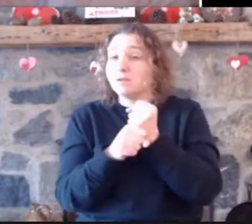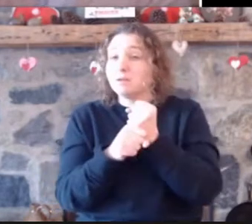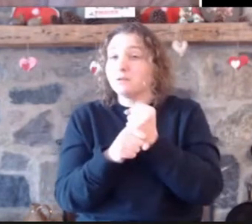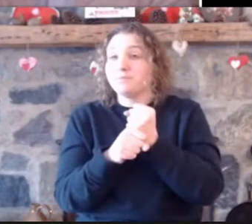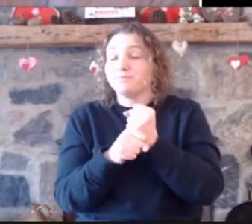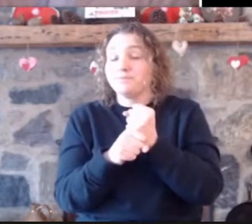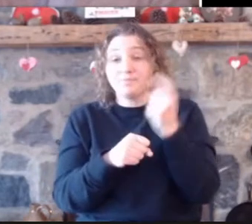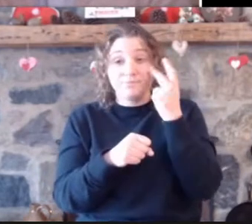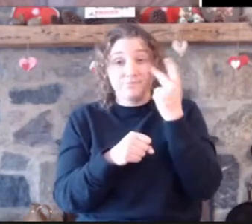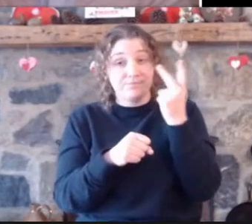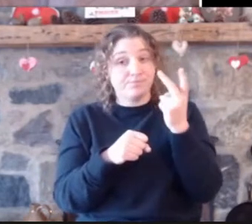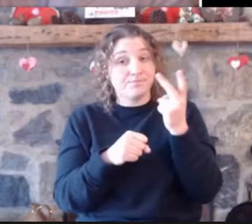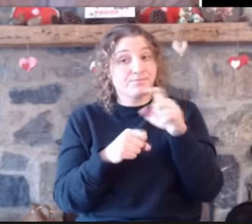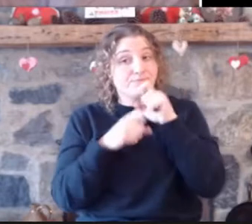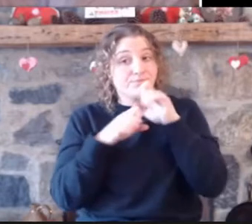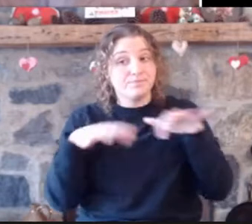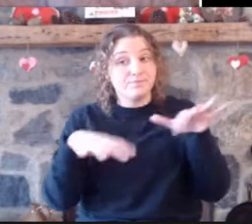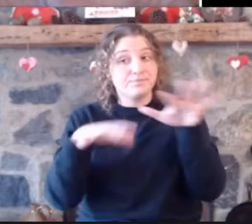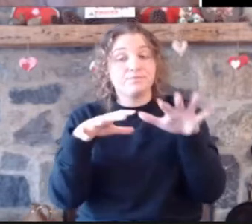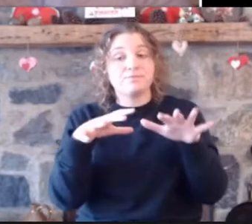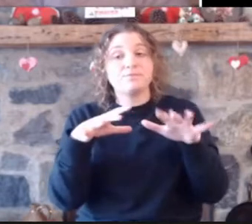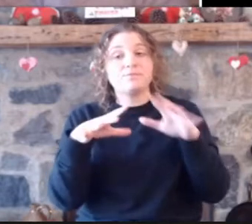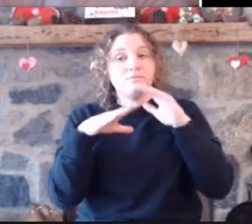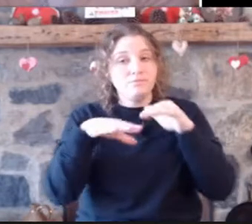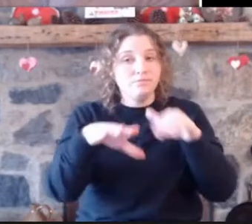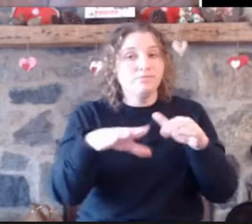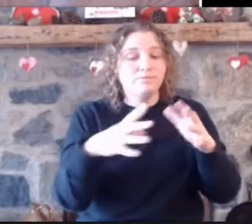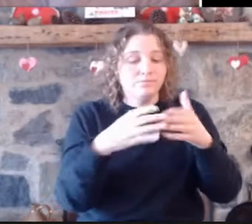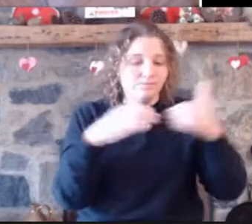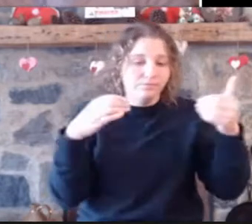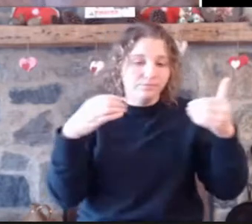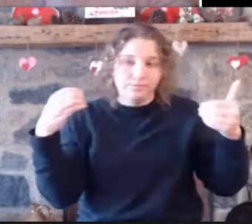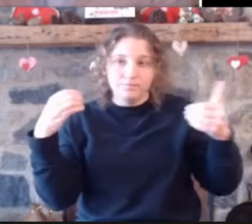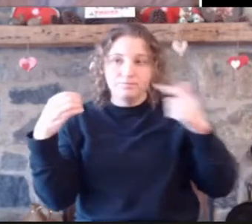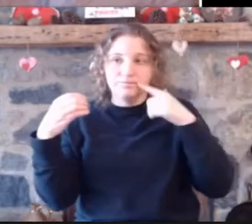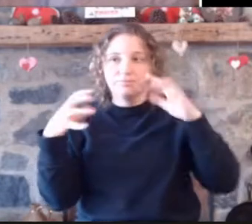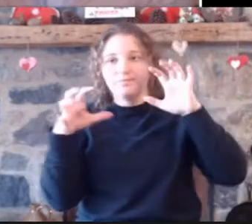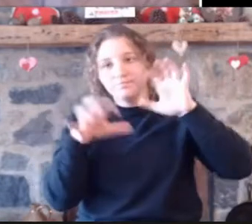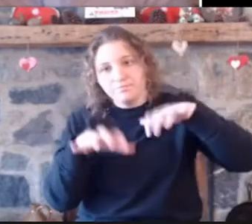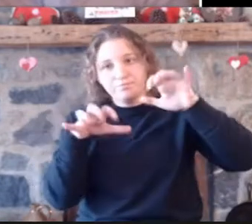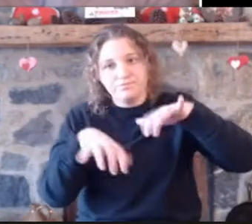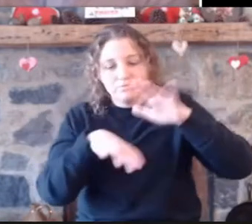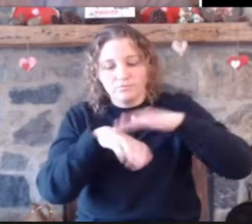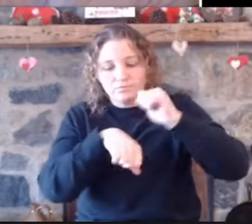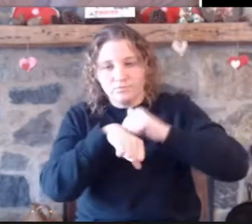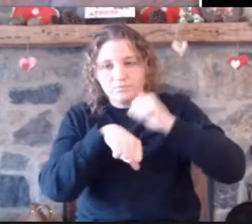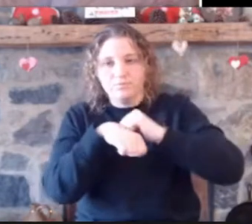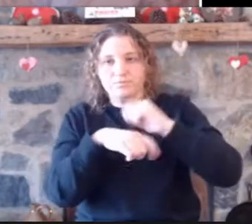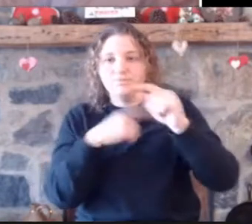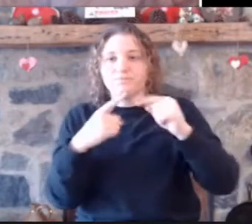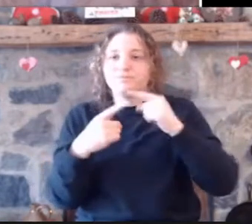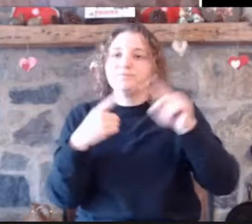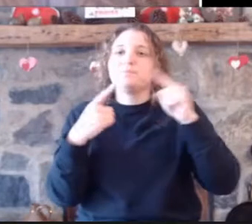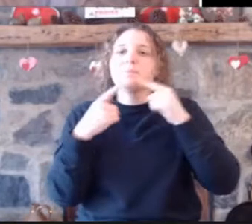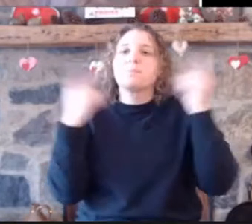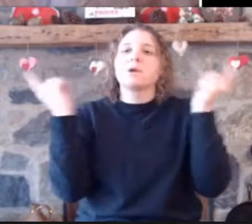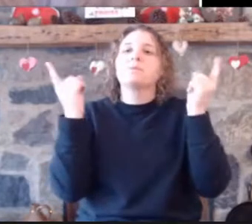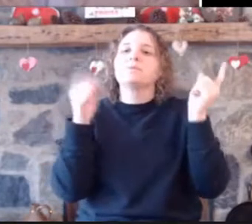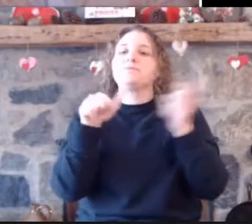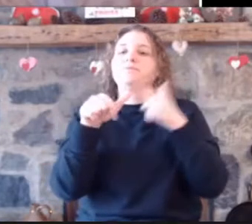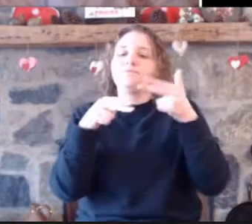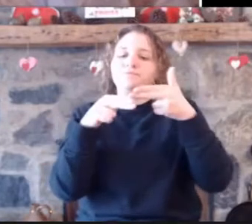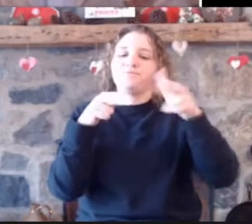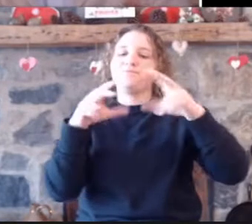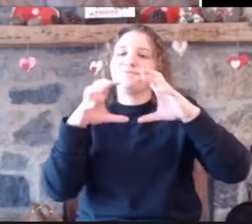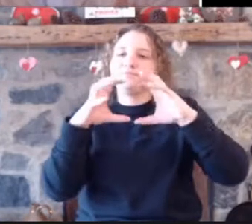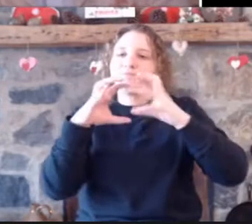seas came out, and it began to rain on the oceans, rain on the rocks, until eventually the first simple cells were created. They suddenly appeared, and we've